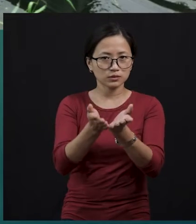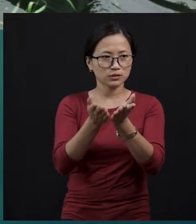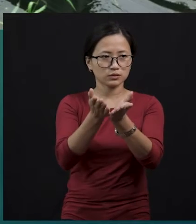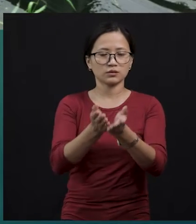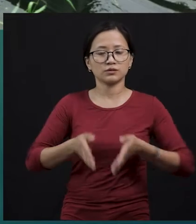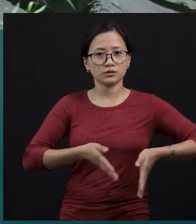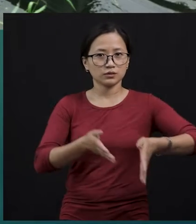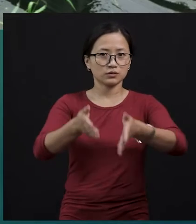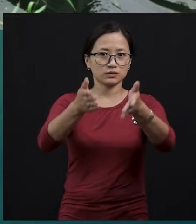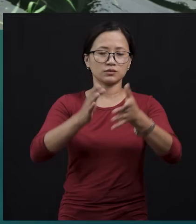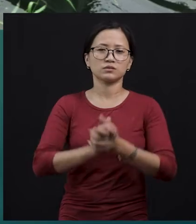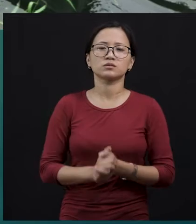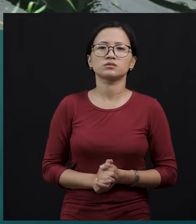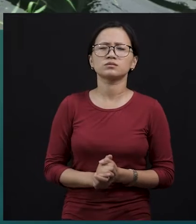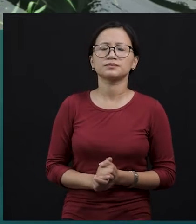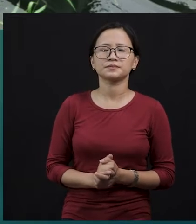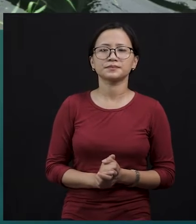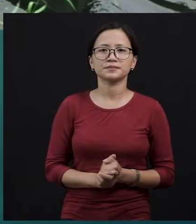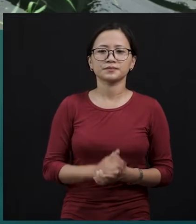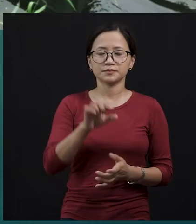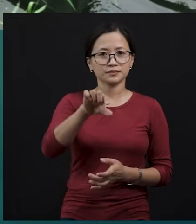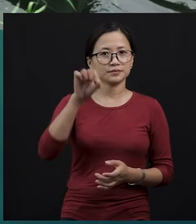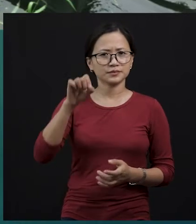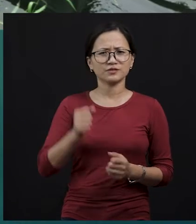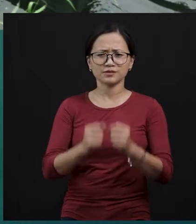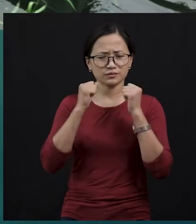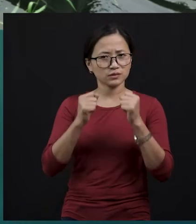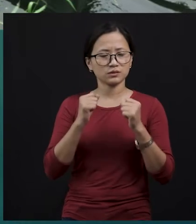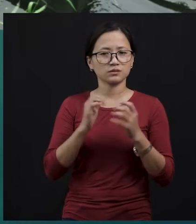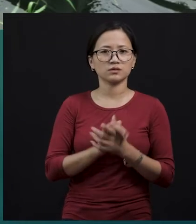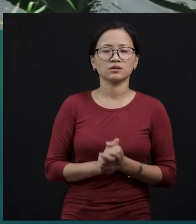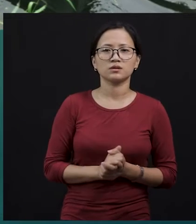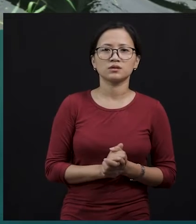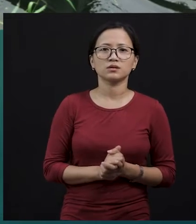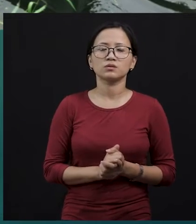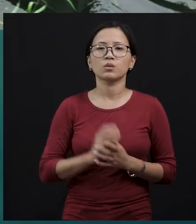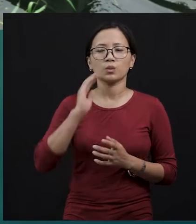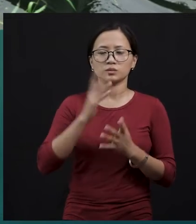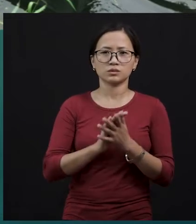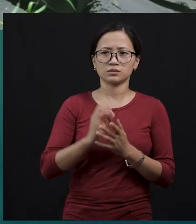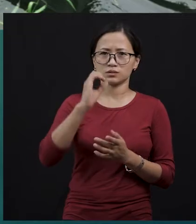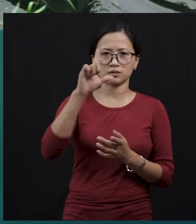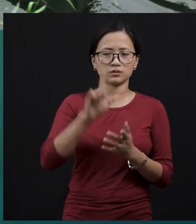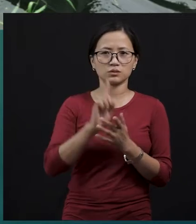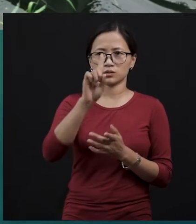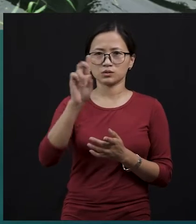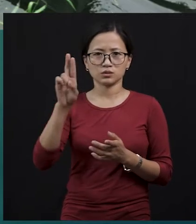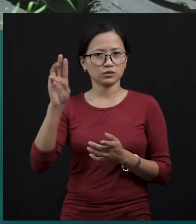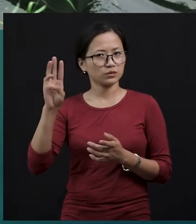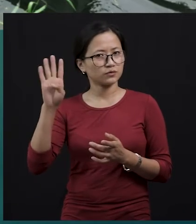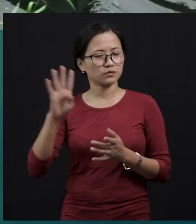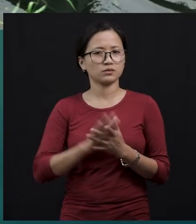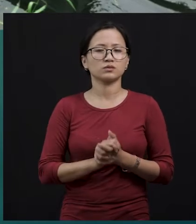boat, right? See, sometimes we find it difficult, especially when we are in class 1, 2, 3, 4. Sometimes